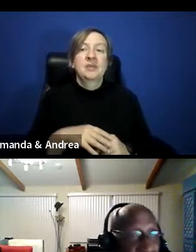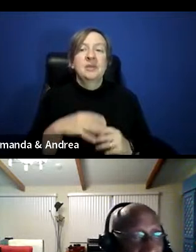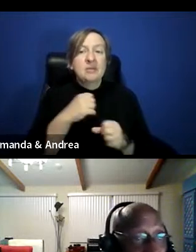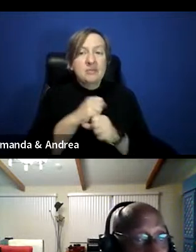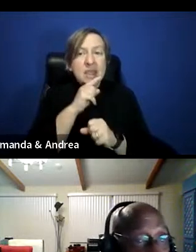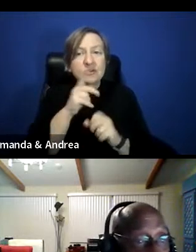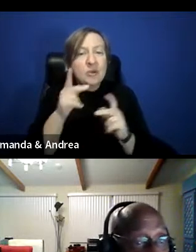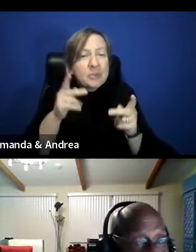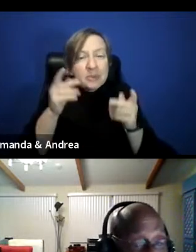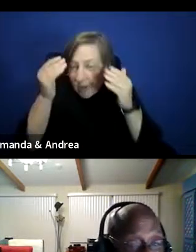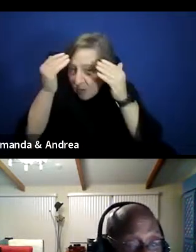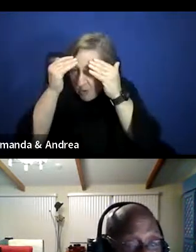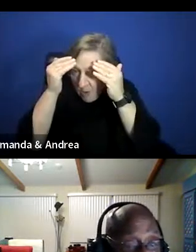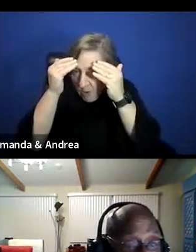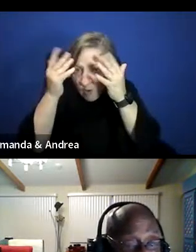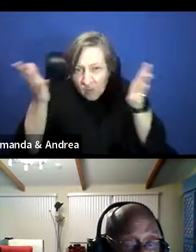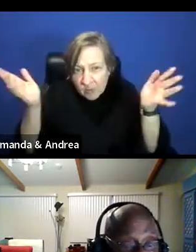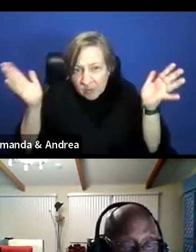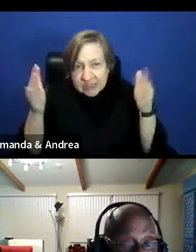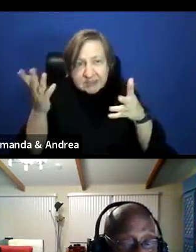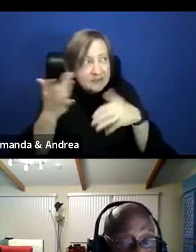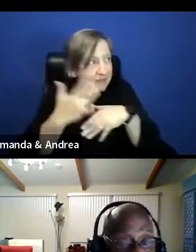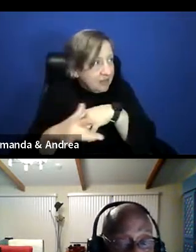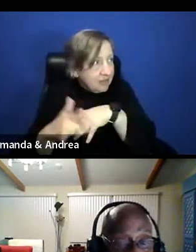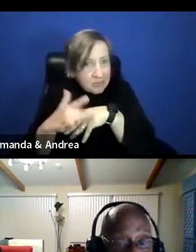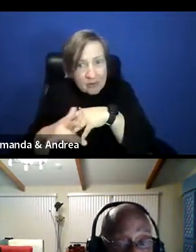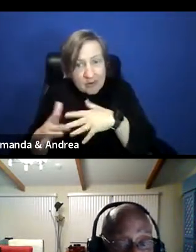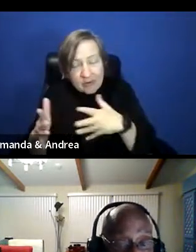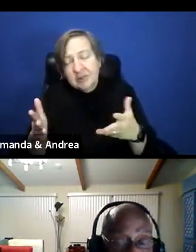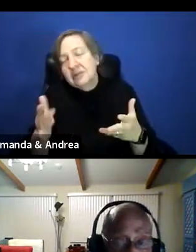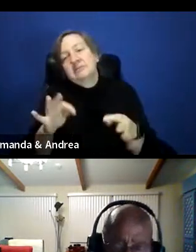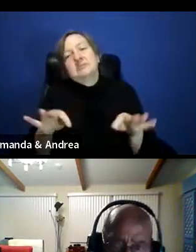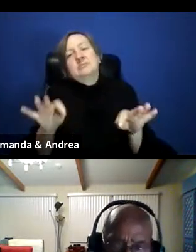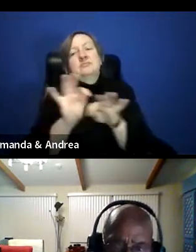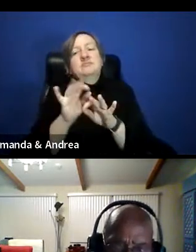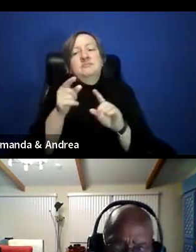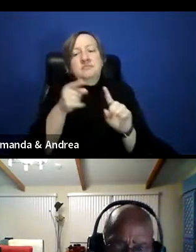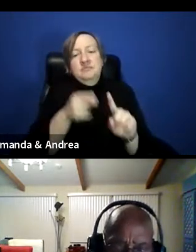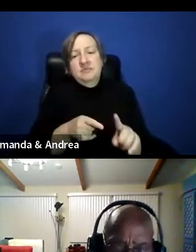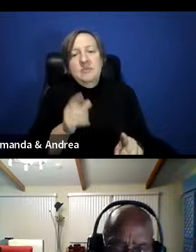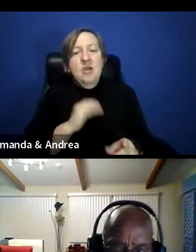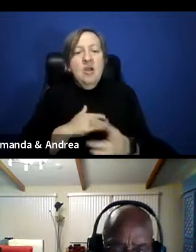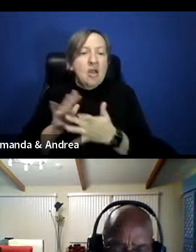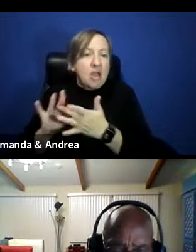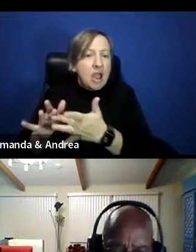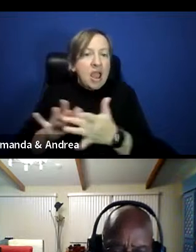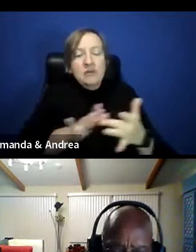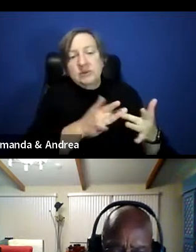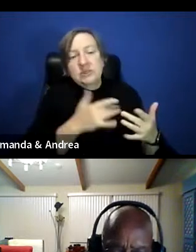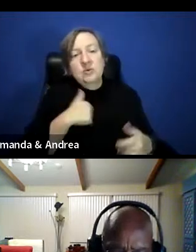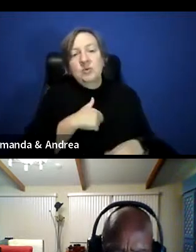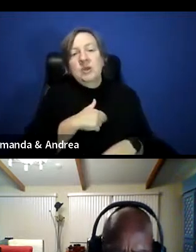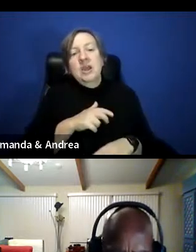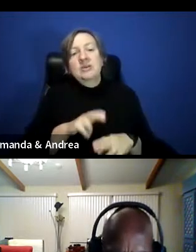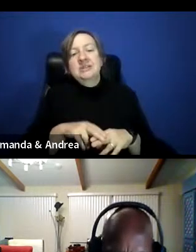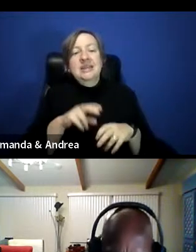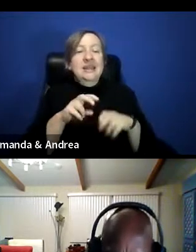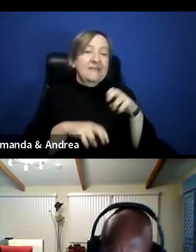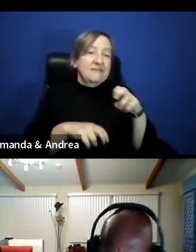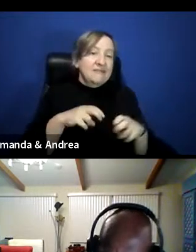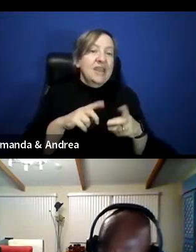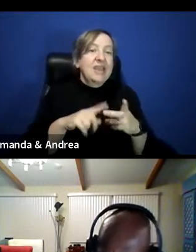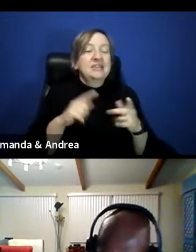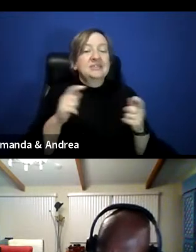people know is one of the key things. So we have our outreach, we're sitting at fairs and